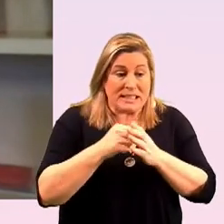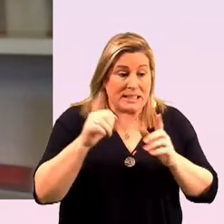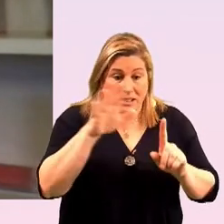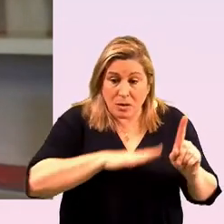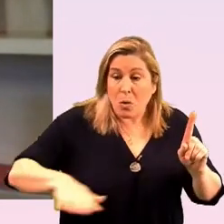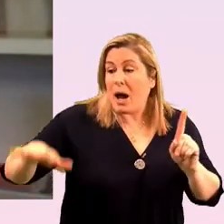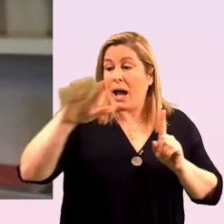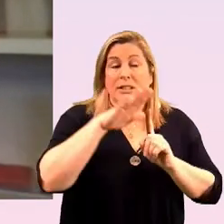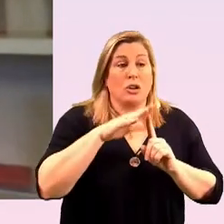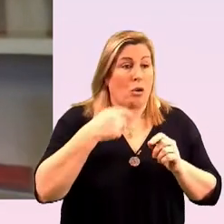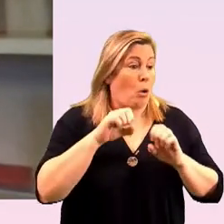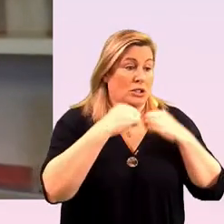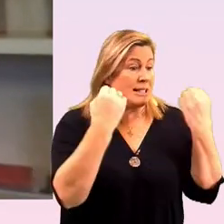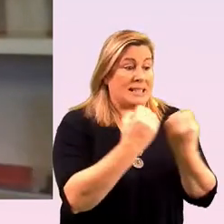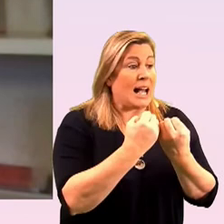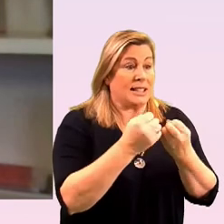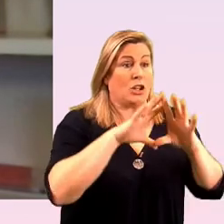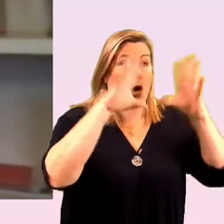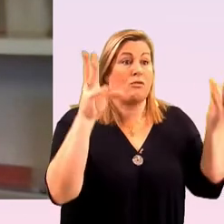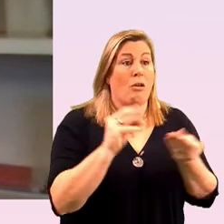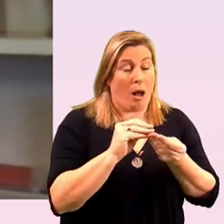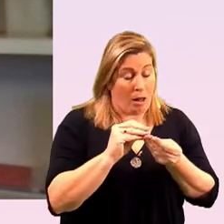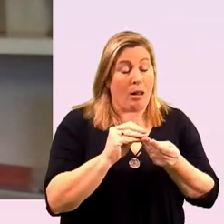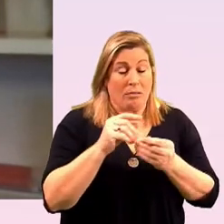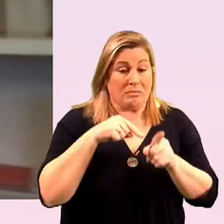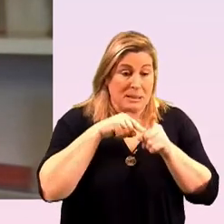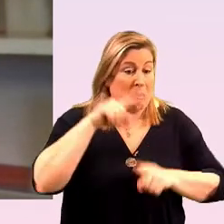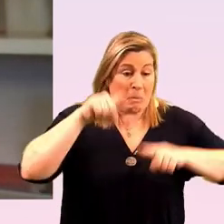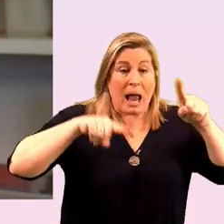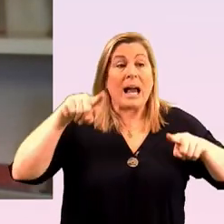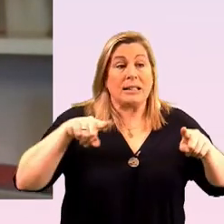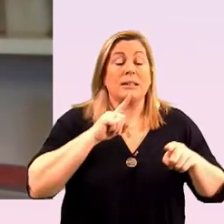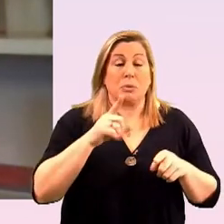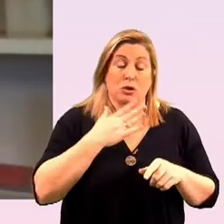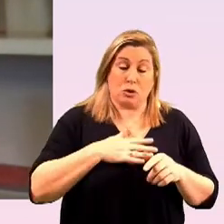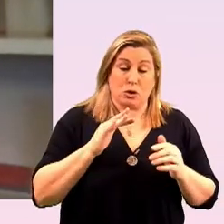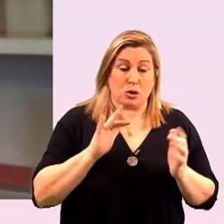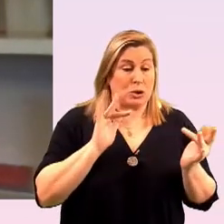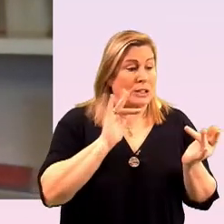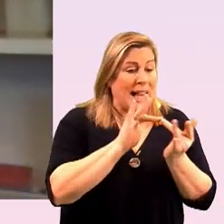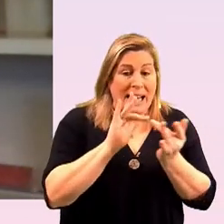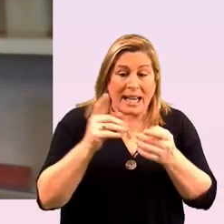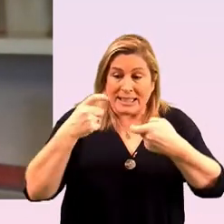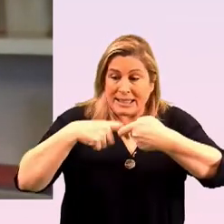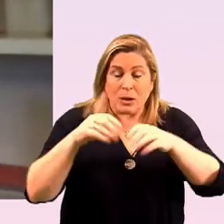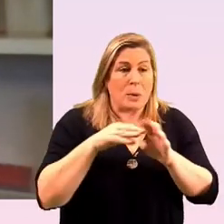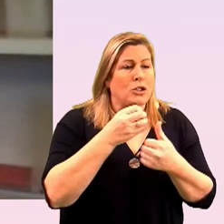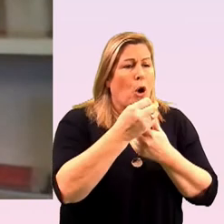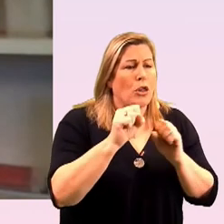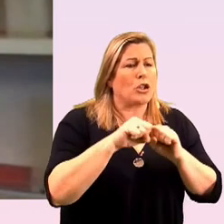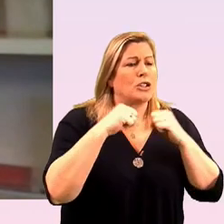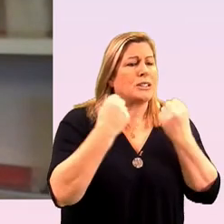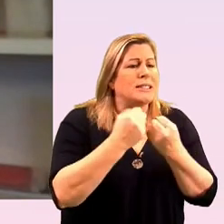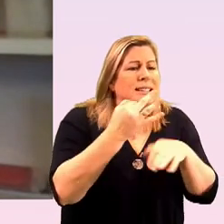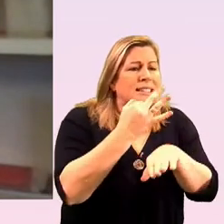much wider in society. And I think just connecting staff networks with other networks